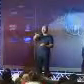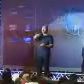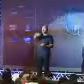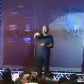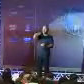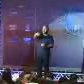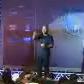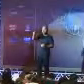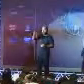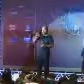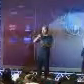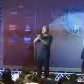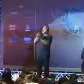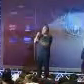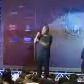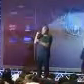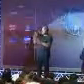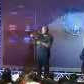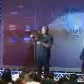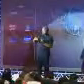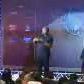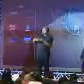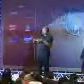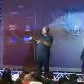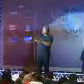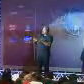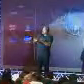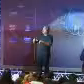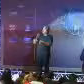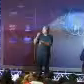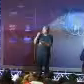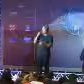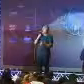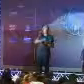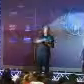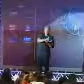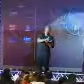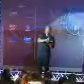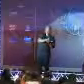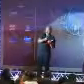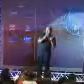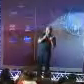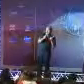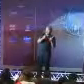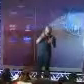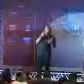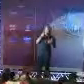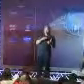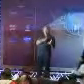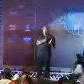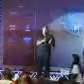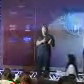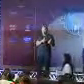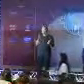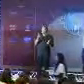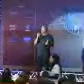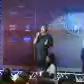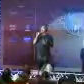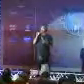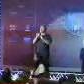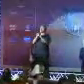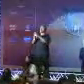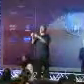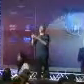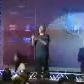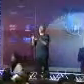We should not be teaching products. We should be teaching fundamentals so that the things